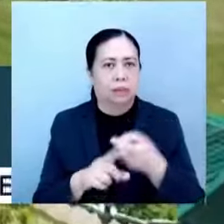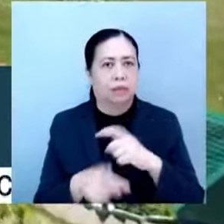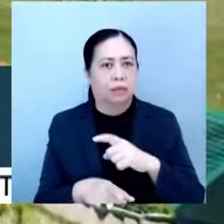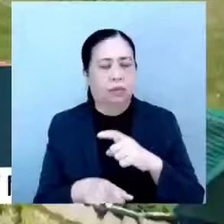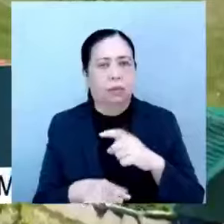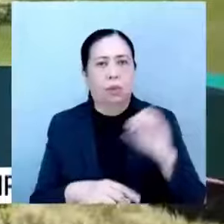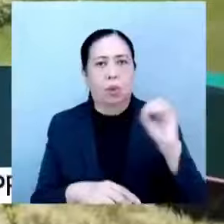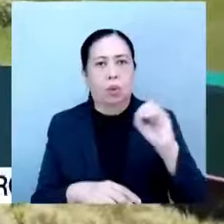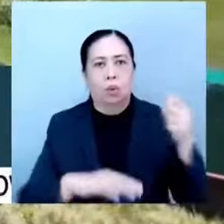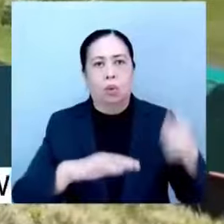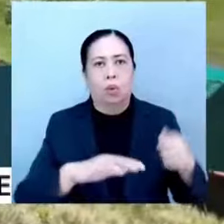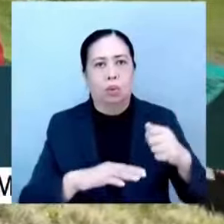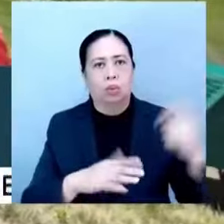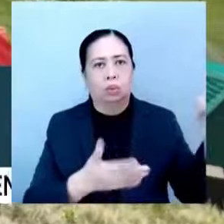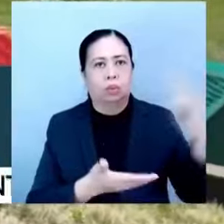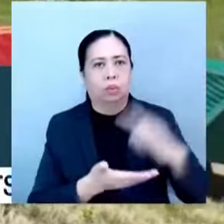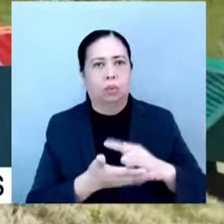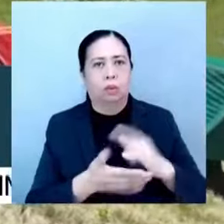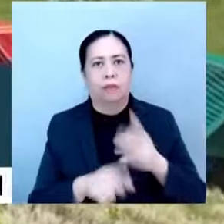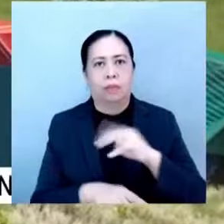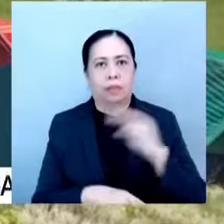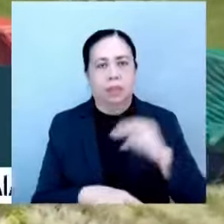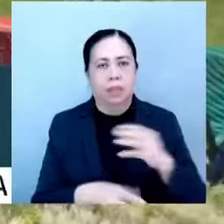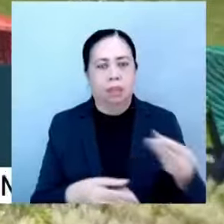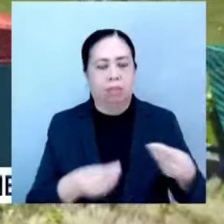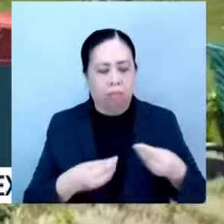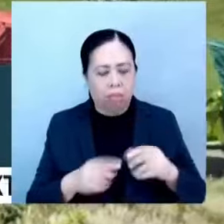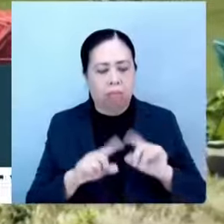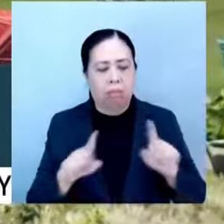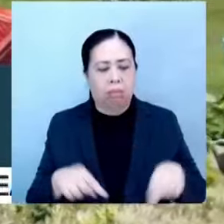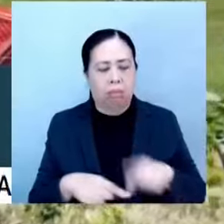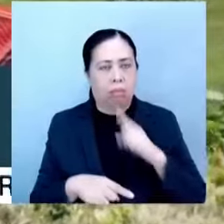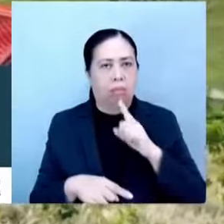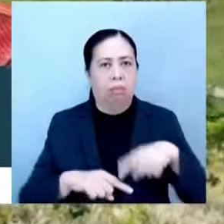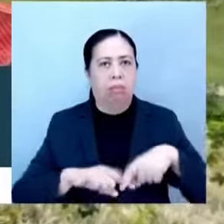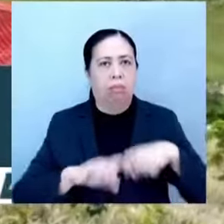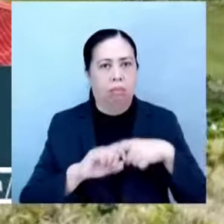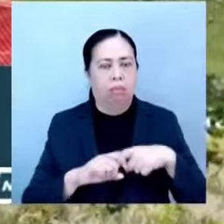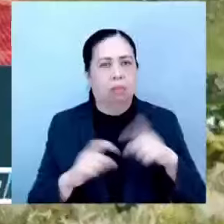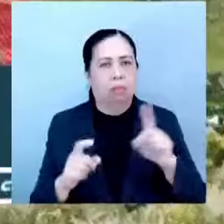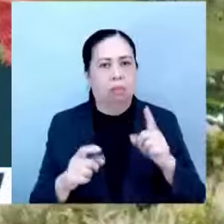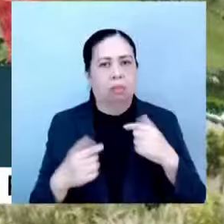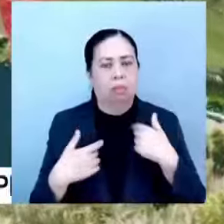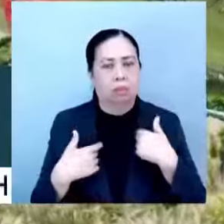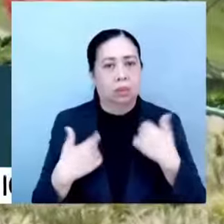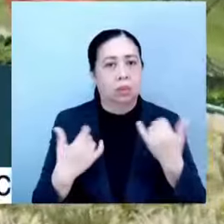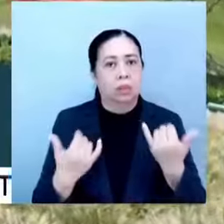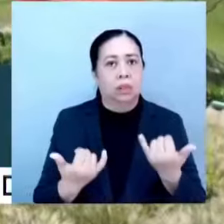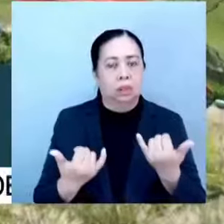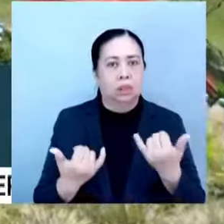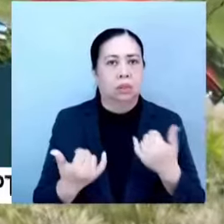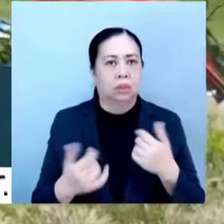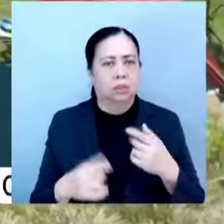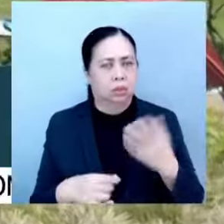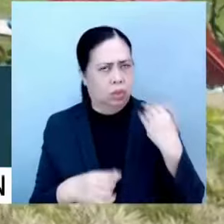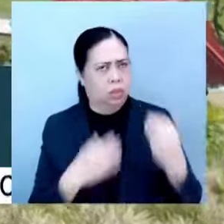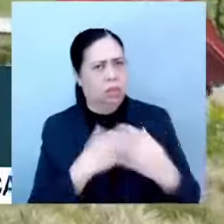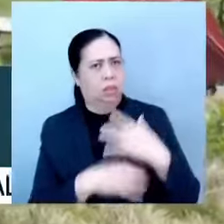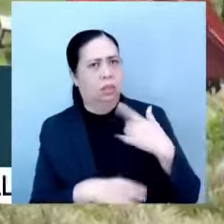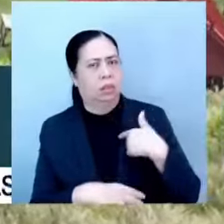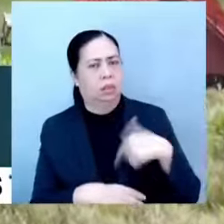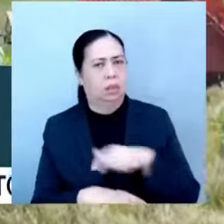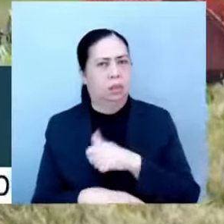Ombudsman flew in from Manila to serve it to him. He adds he is only collateral damage at this time. Aside from Omentado, 68 others